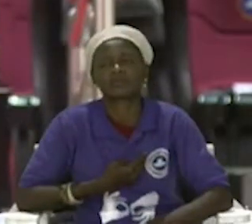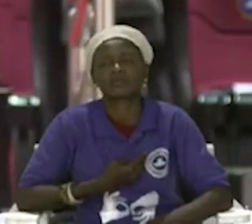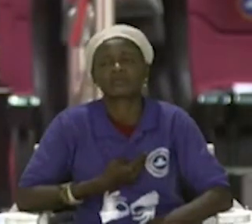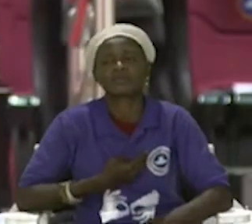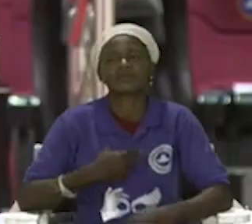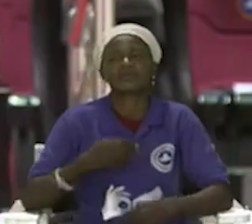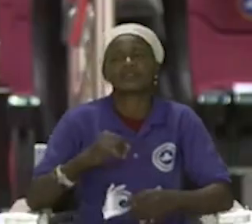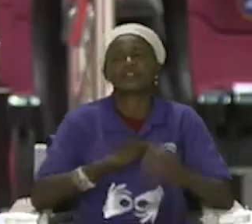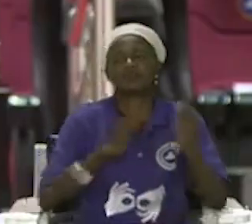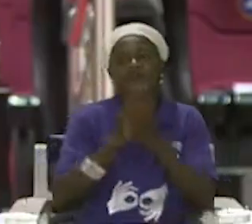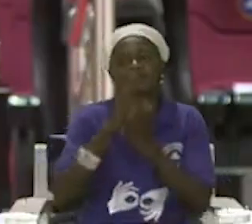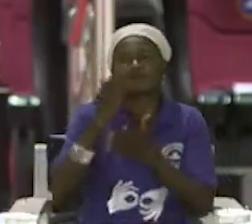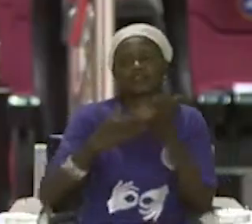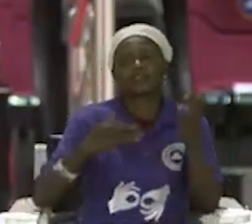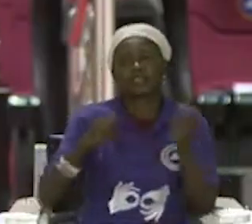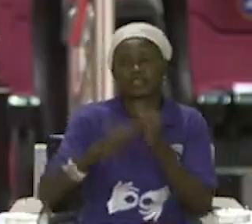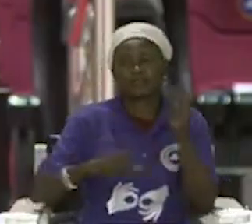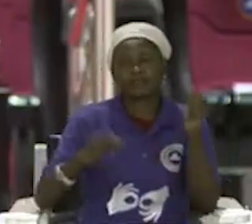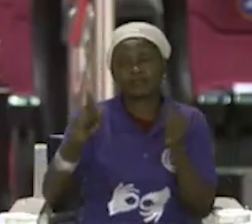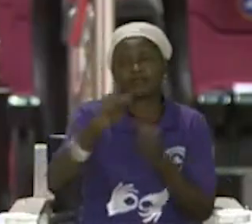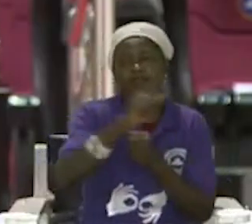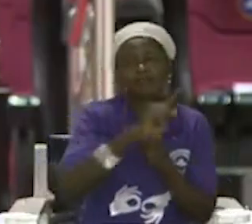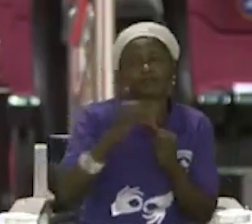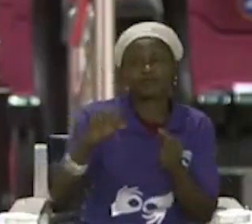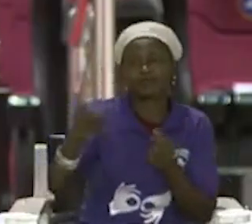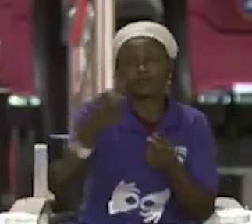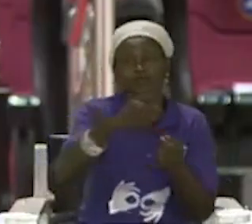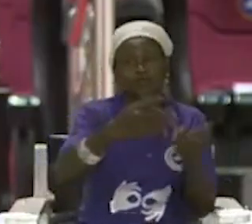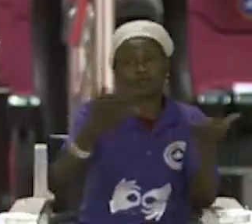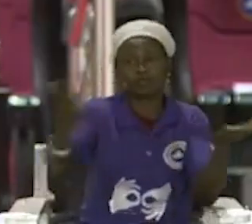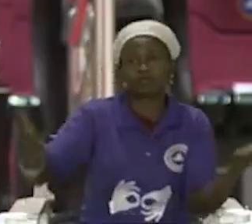I'm praying for every one of you here today.